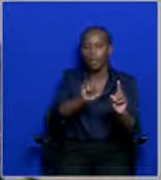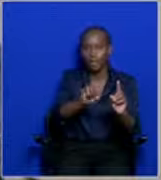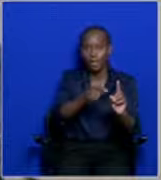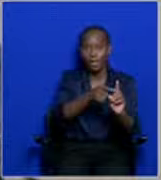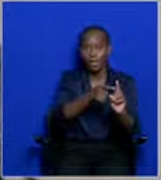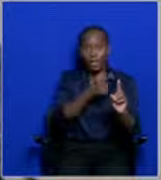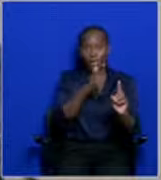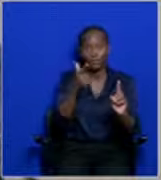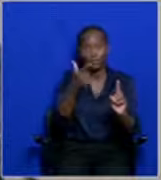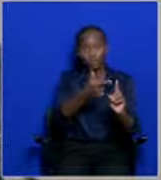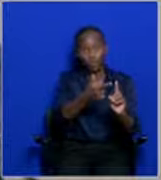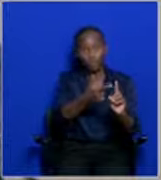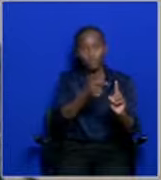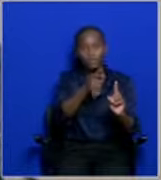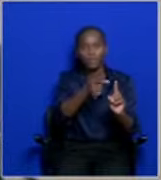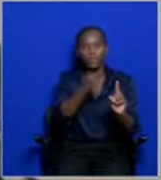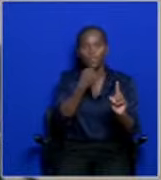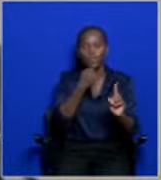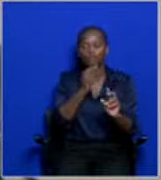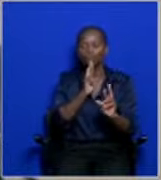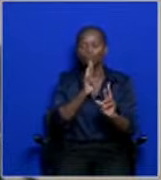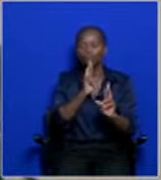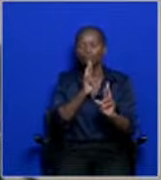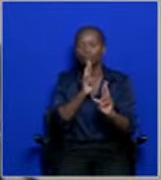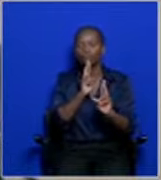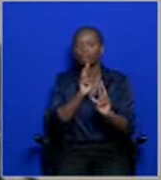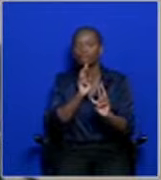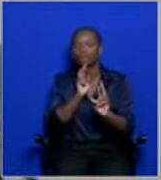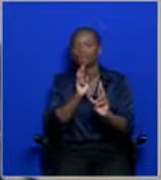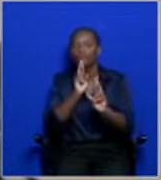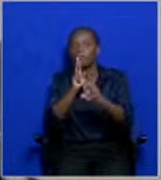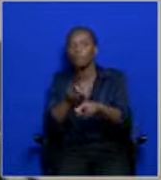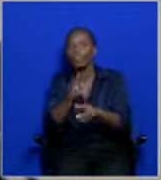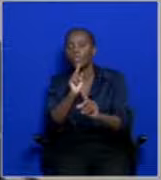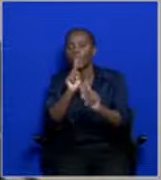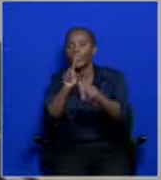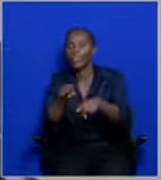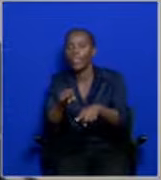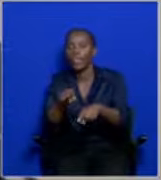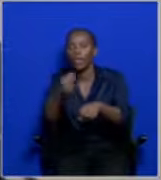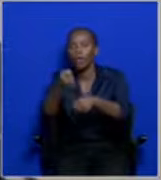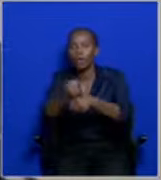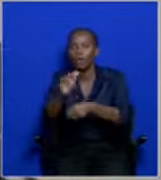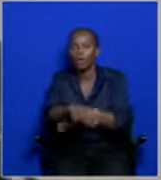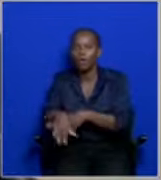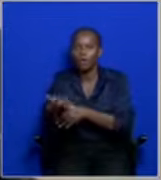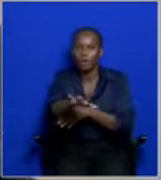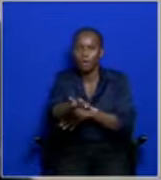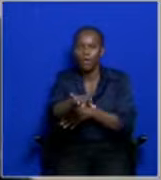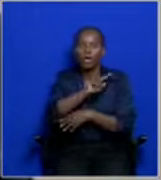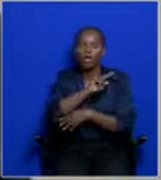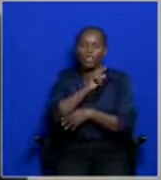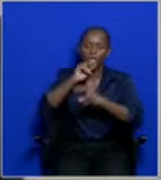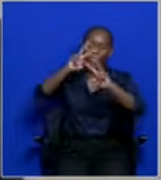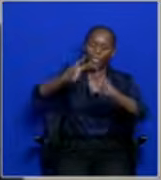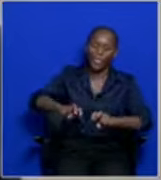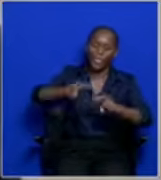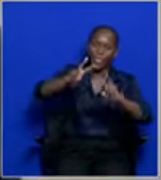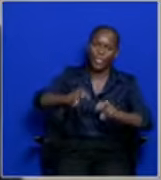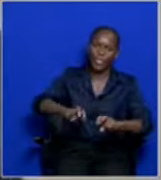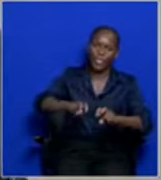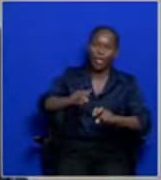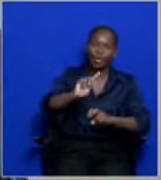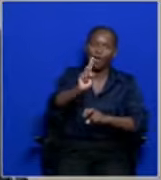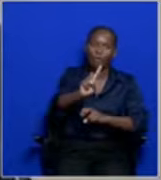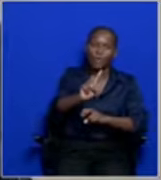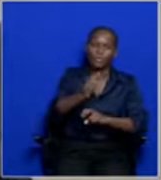tracing suspect of business robbery that took place in Niger, and they will be doing investigations around Rosebank